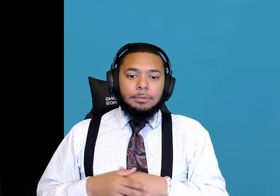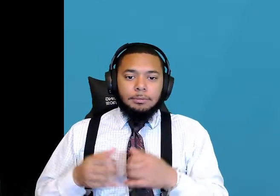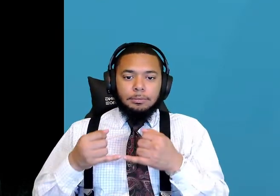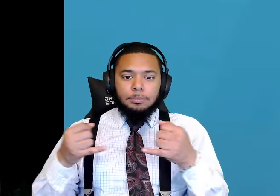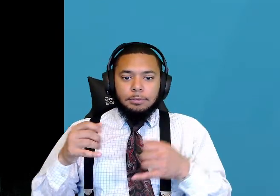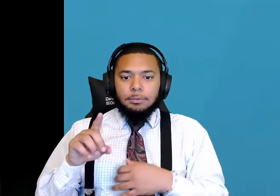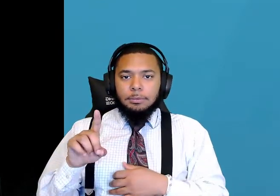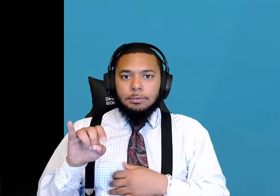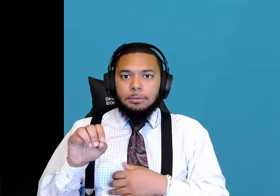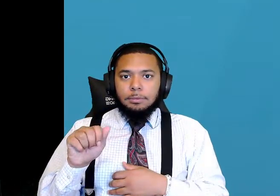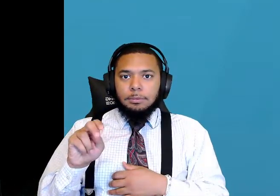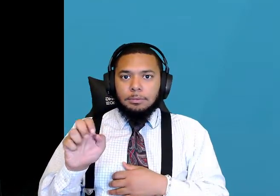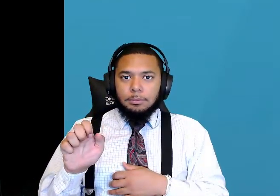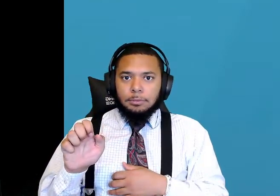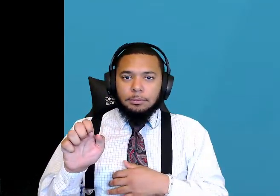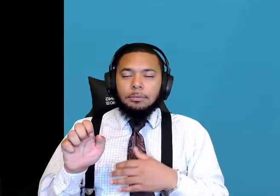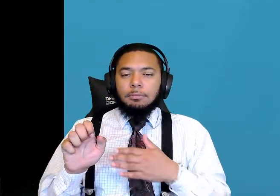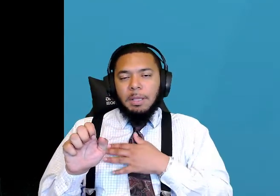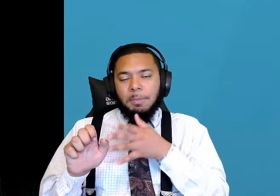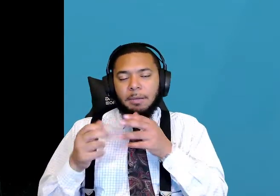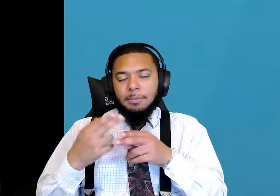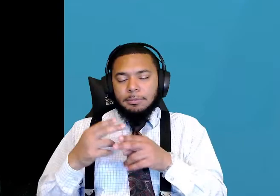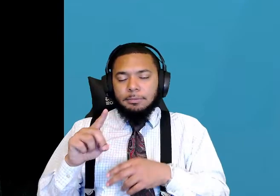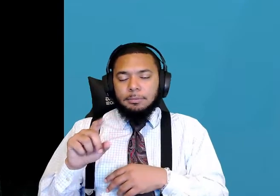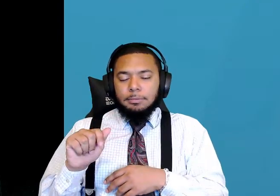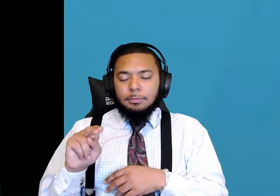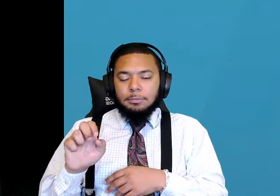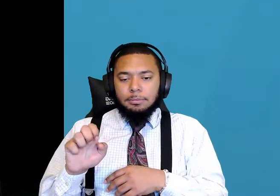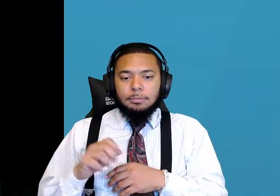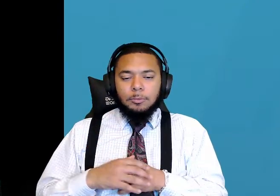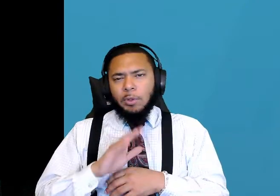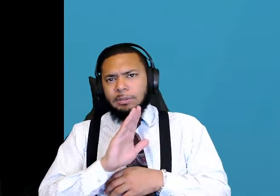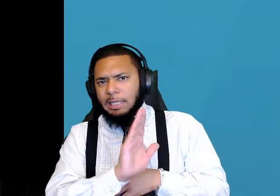my mom's name is Diane, and